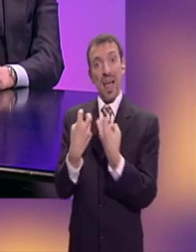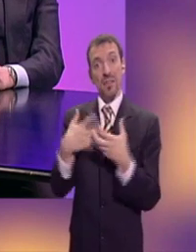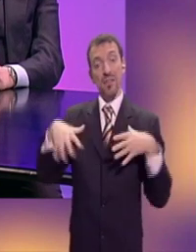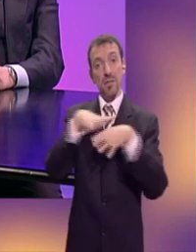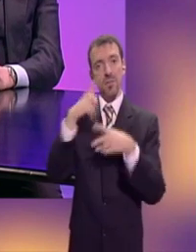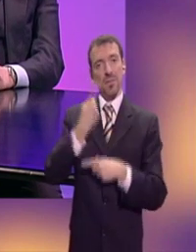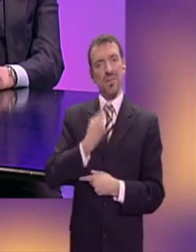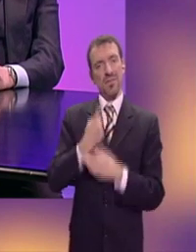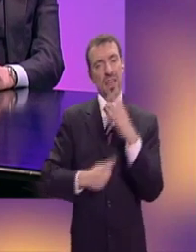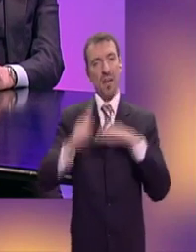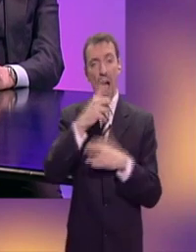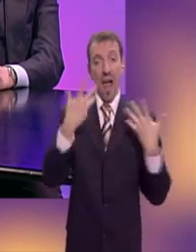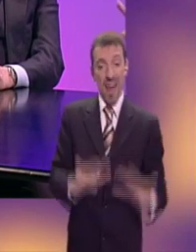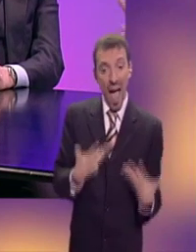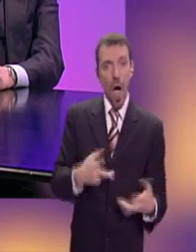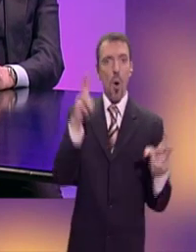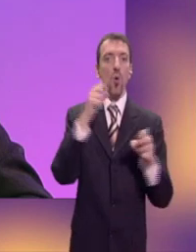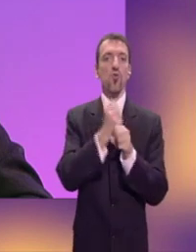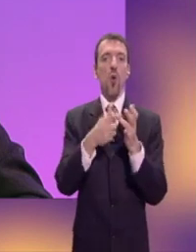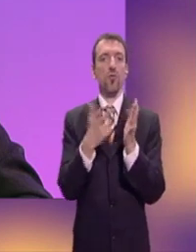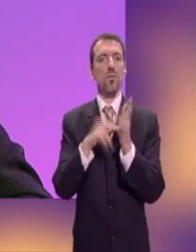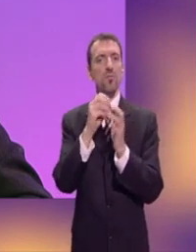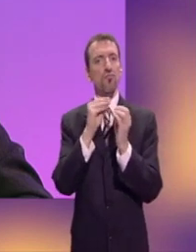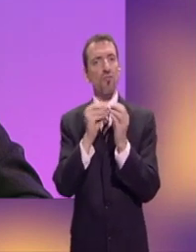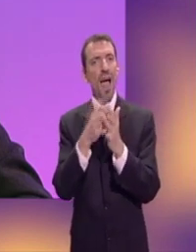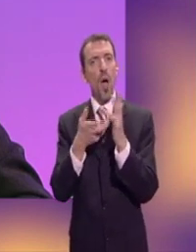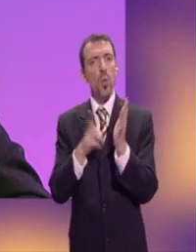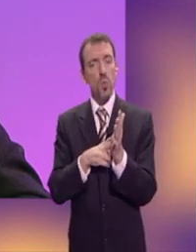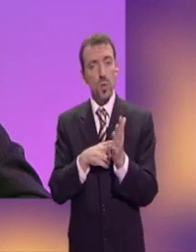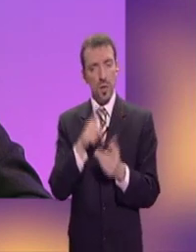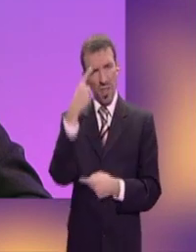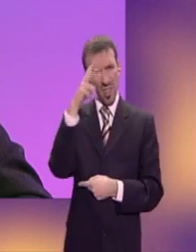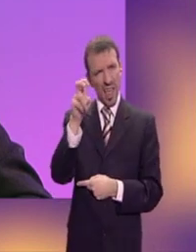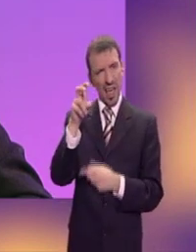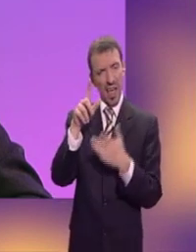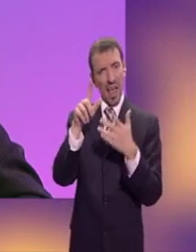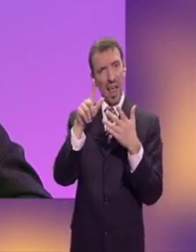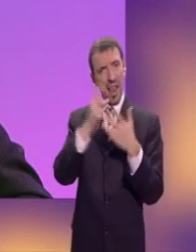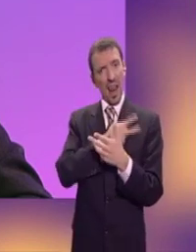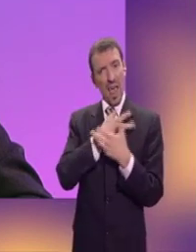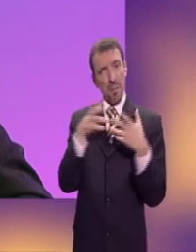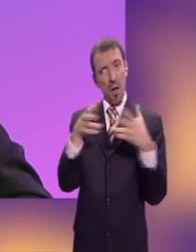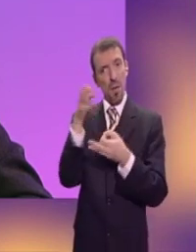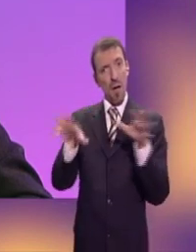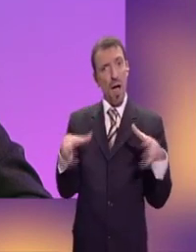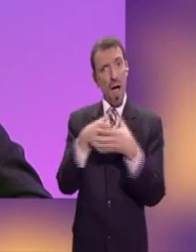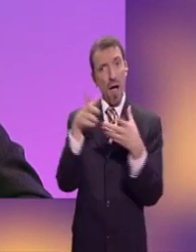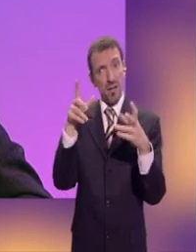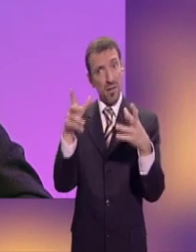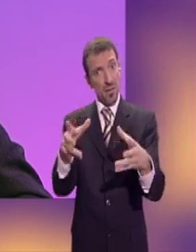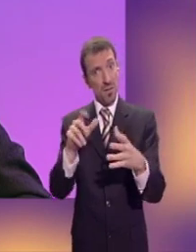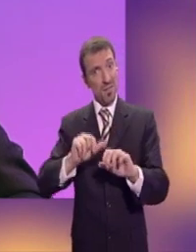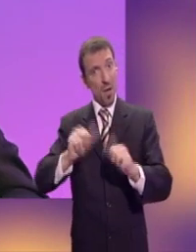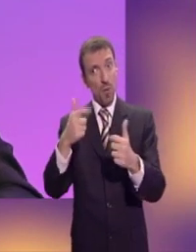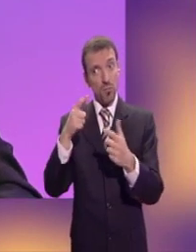forward is Gordon Brown. Tony, do you think others... It would be a good thing for the Labour Party and arguably the country if others